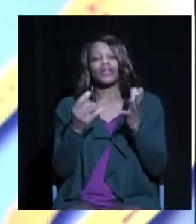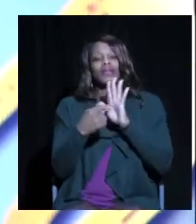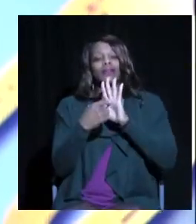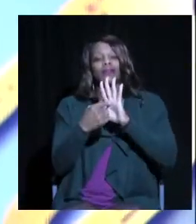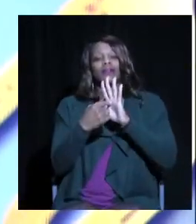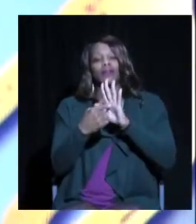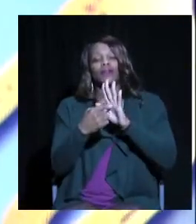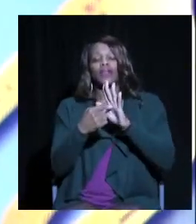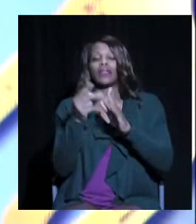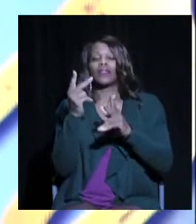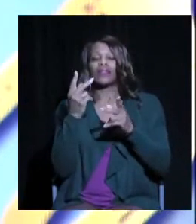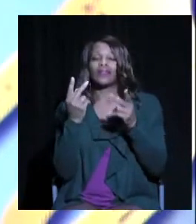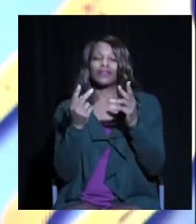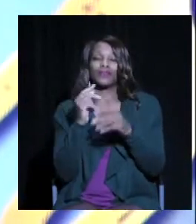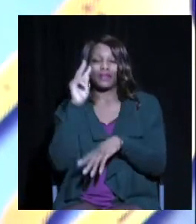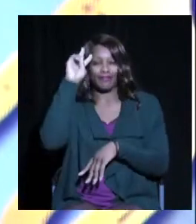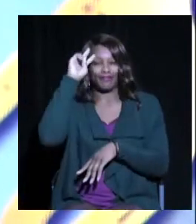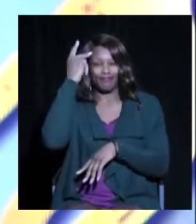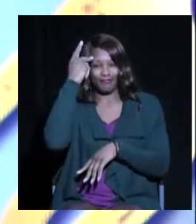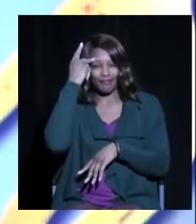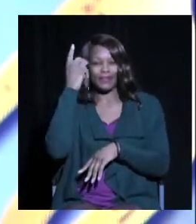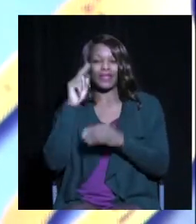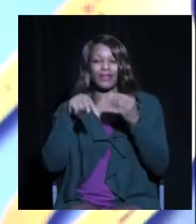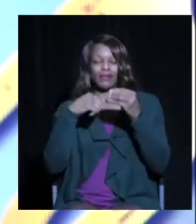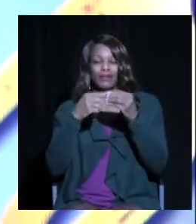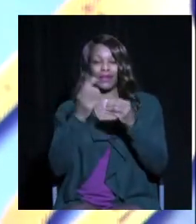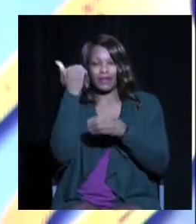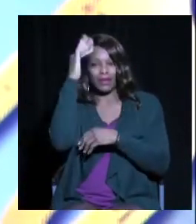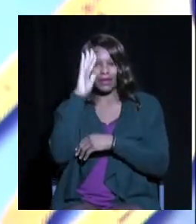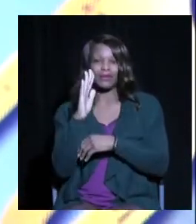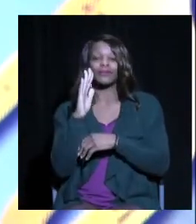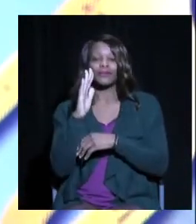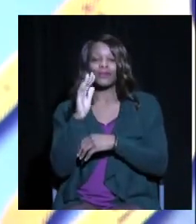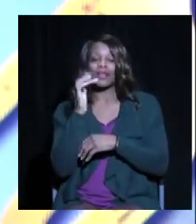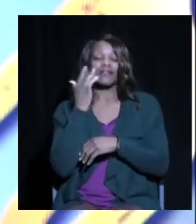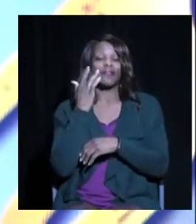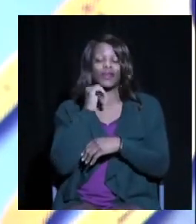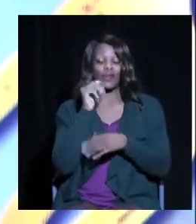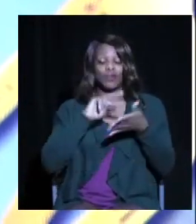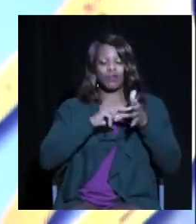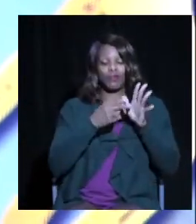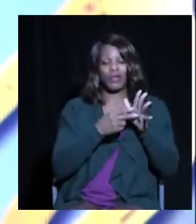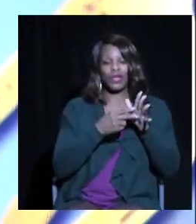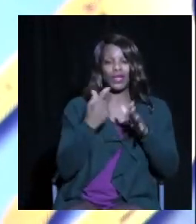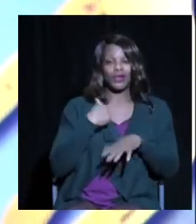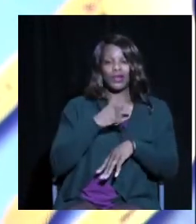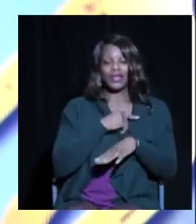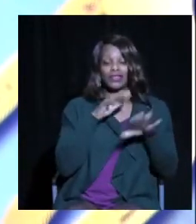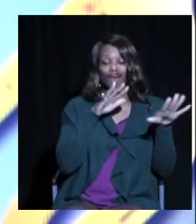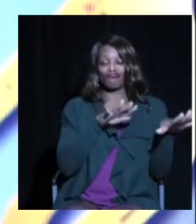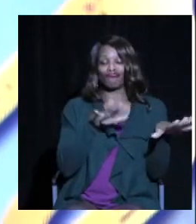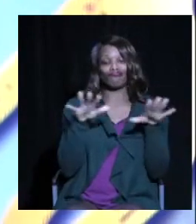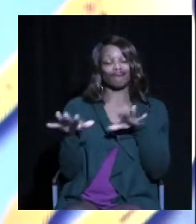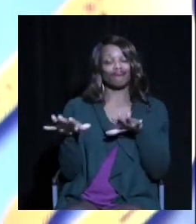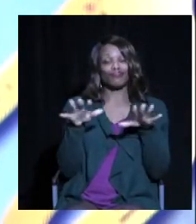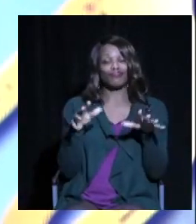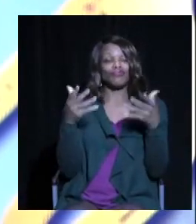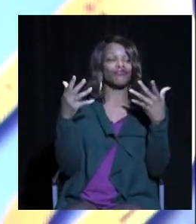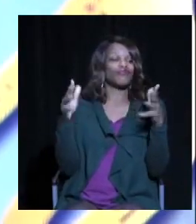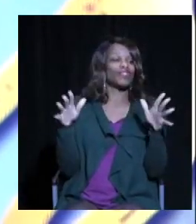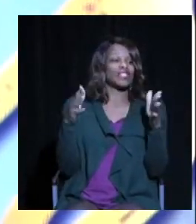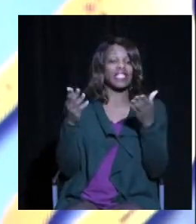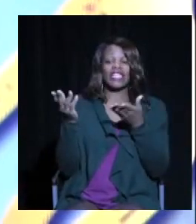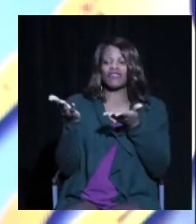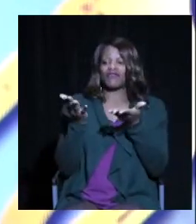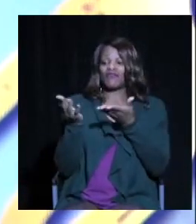about the favor of God, that favor does not mean that we just get to kick our feet up, that we just get to be